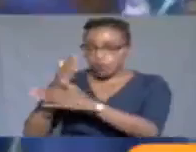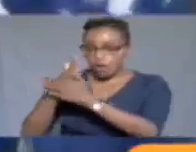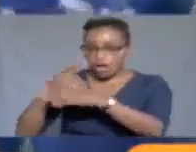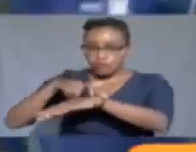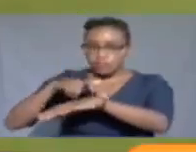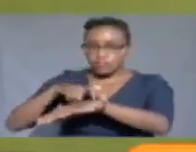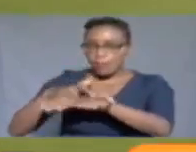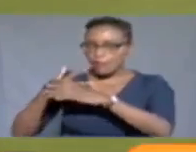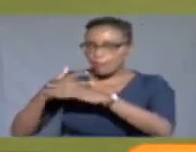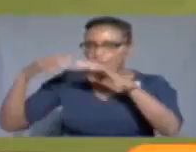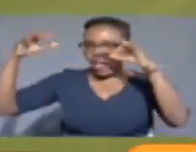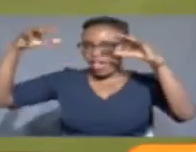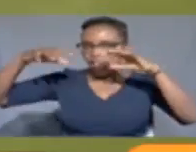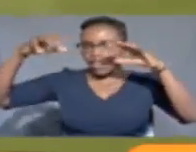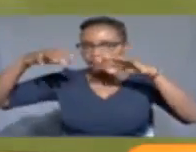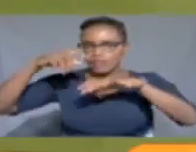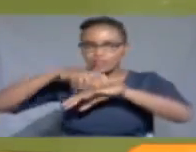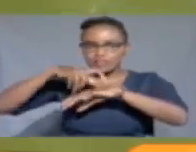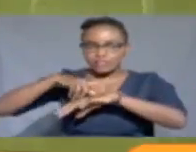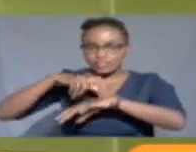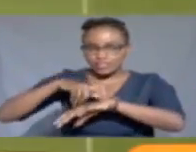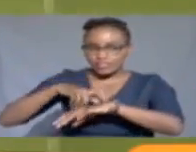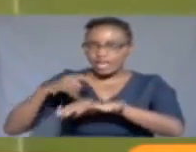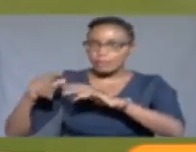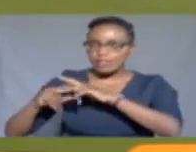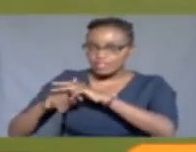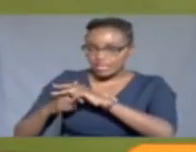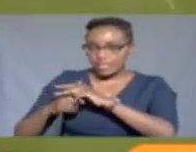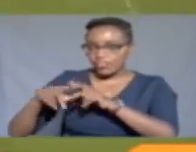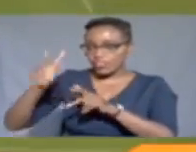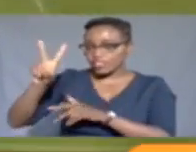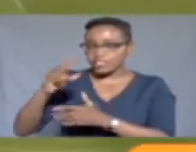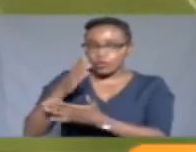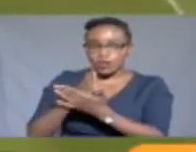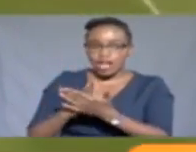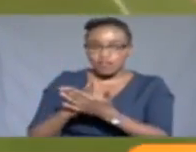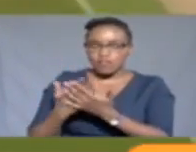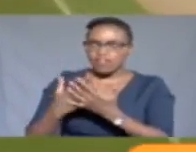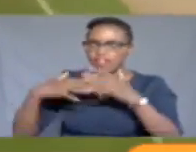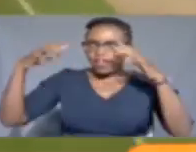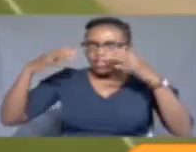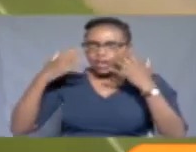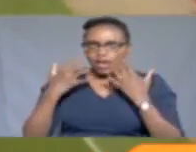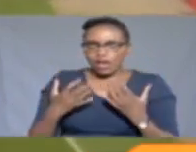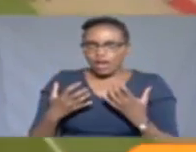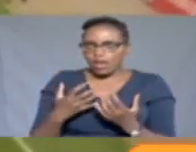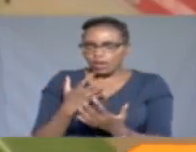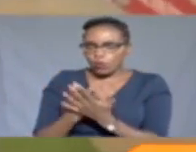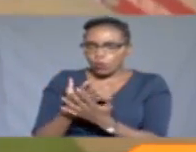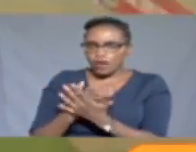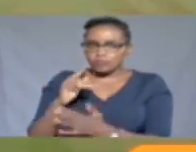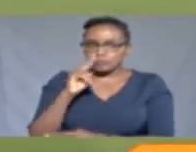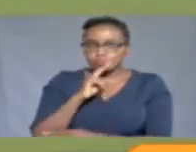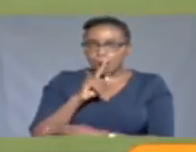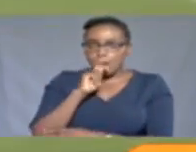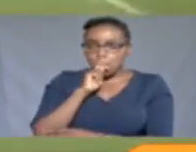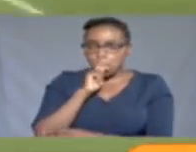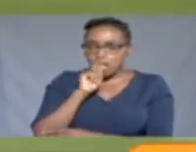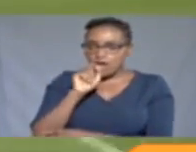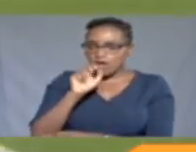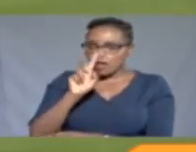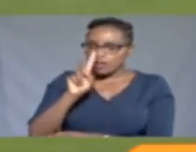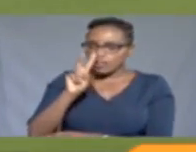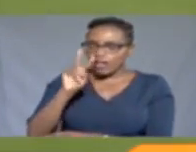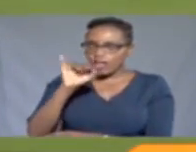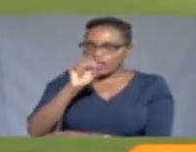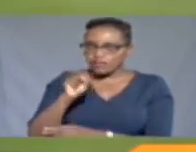the heavens opened, and by the time of kicking off the second half, the pitch was waterlogged. Well, match referee Davis Omweno